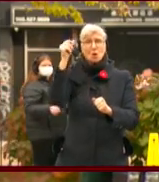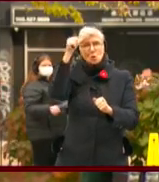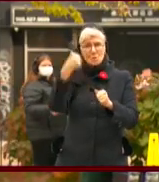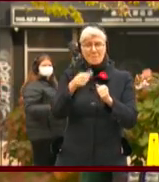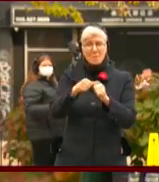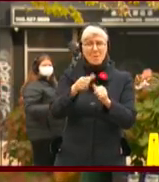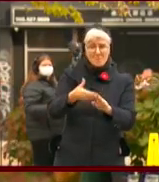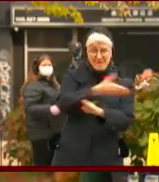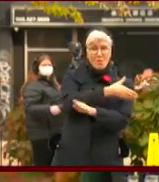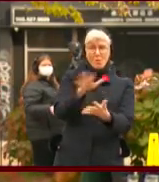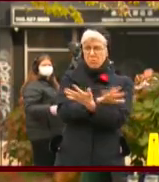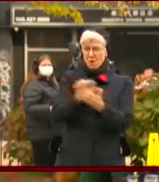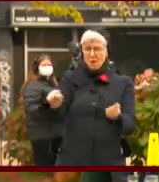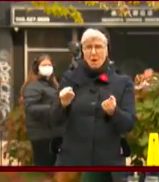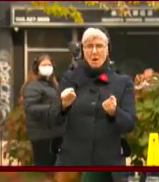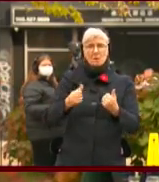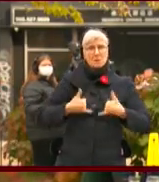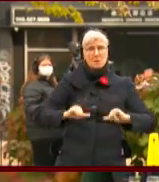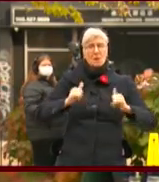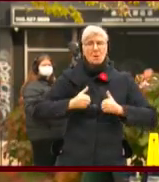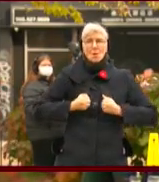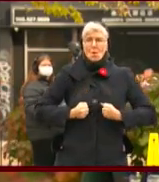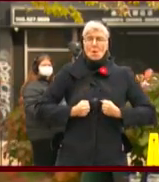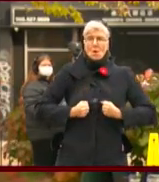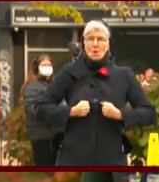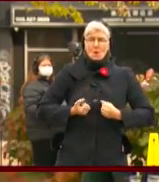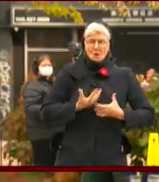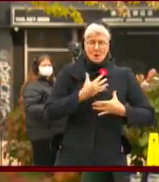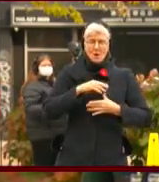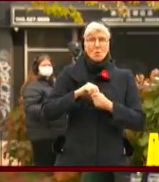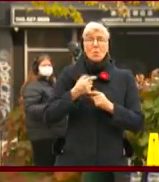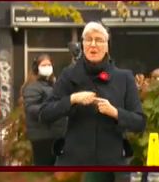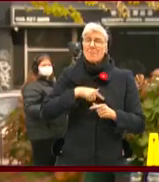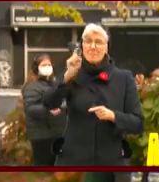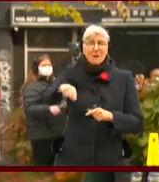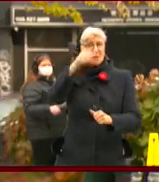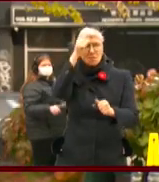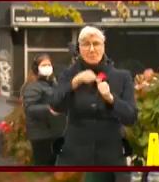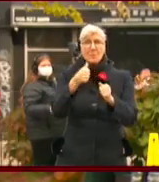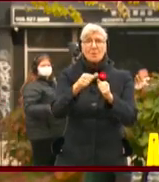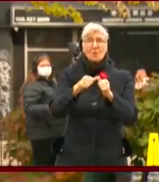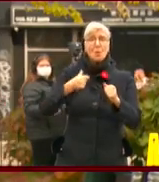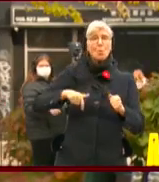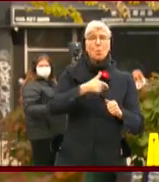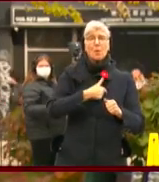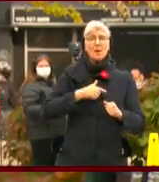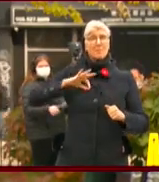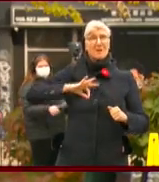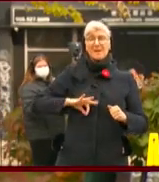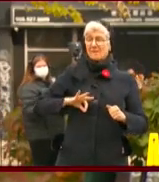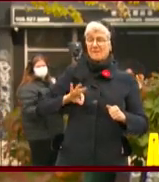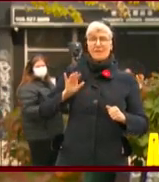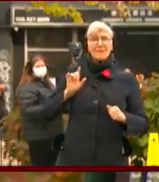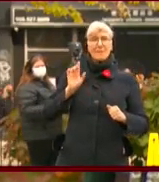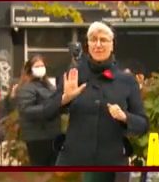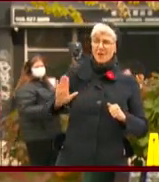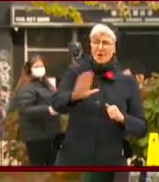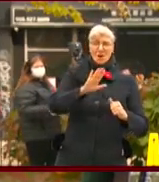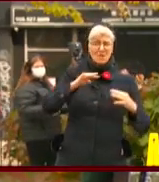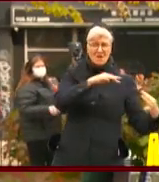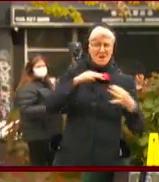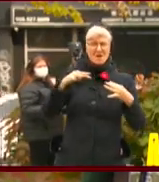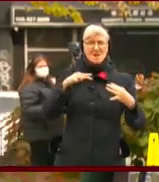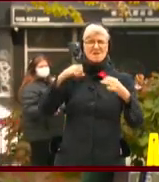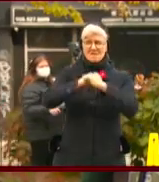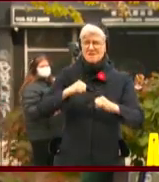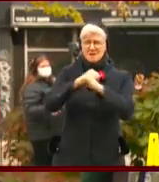torn apart. It is our solemn duty to remember as those who live as the beneficiaries of the peace brought throughout the